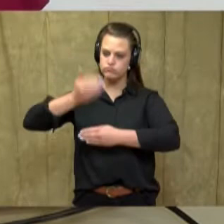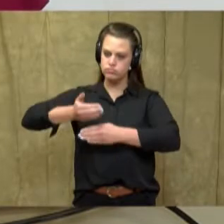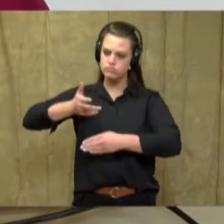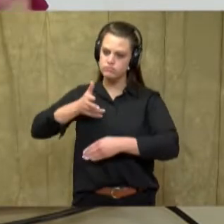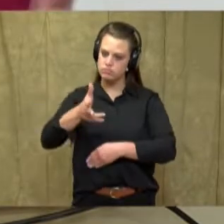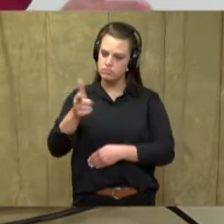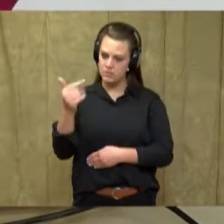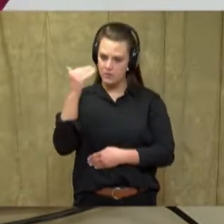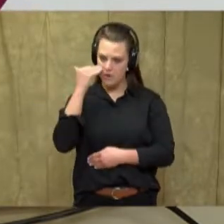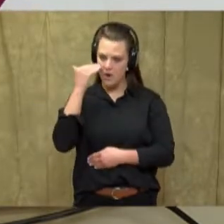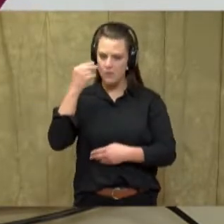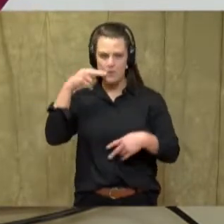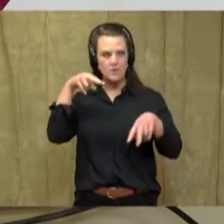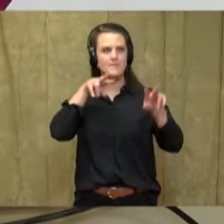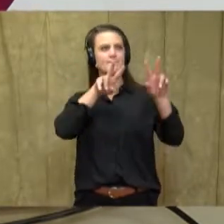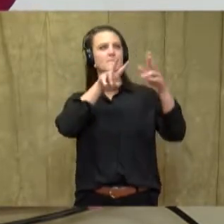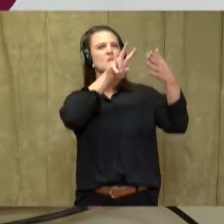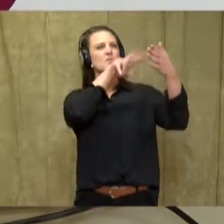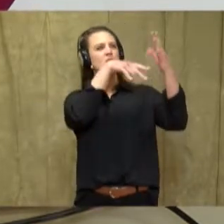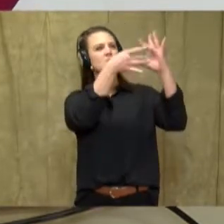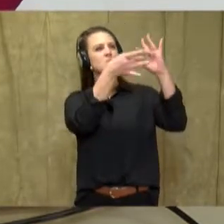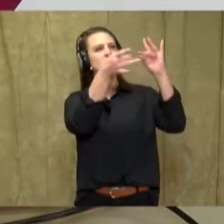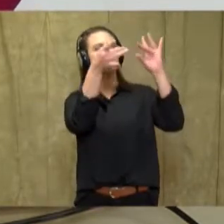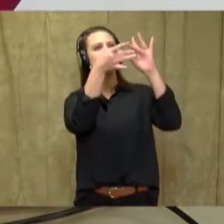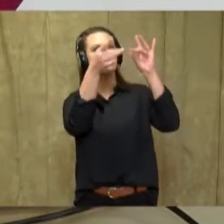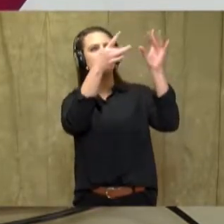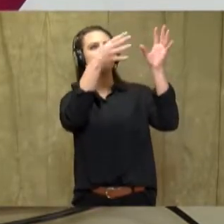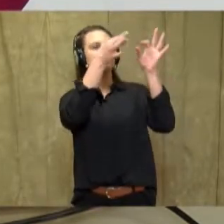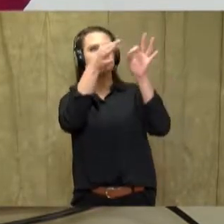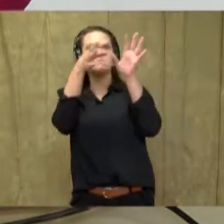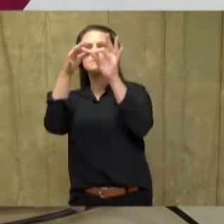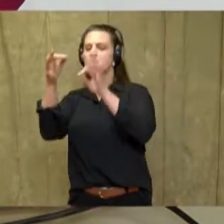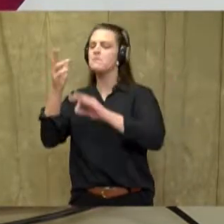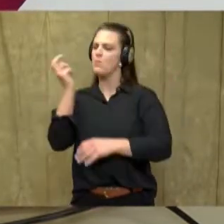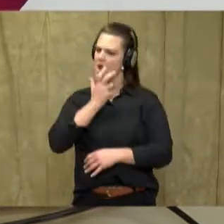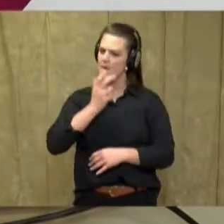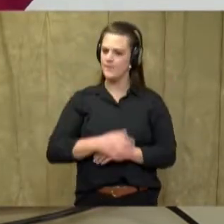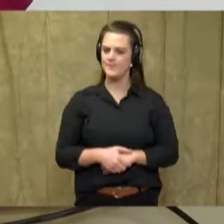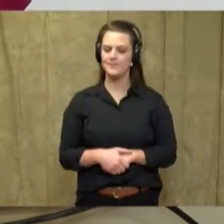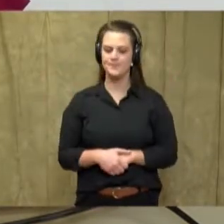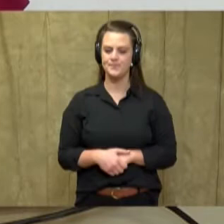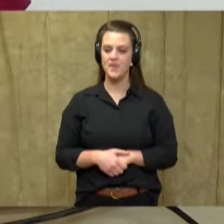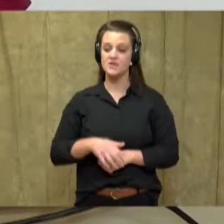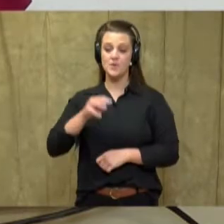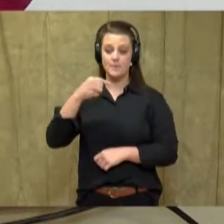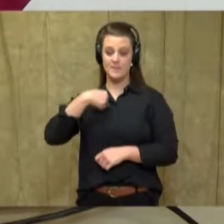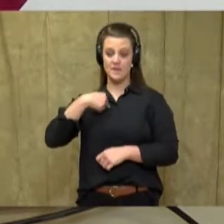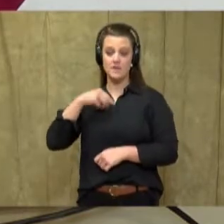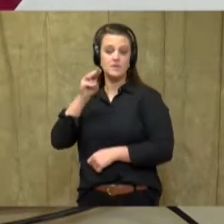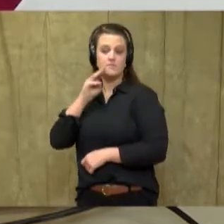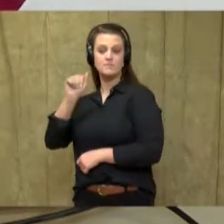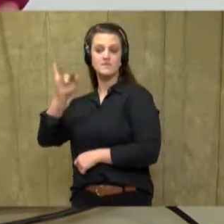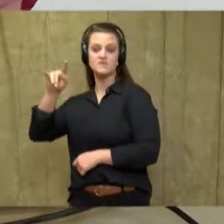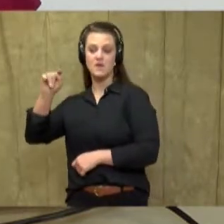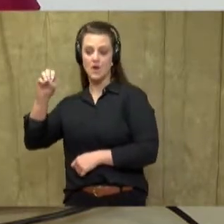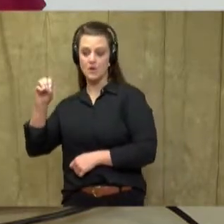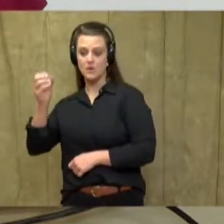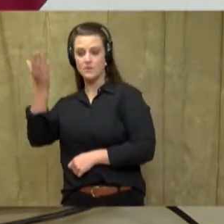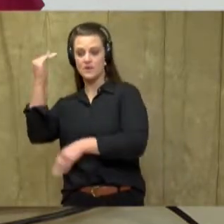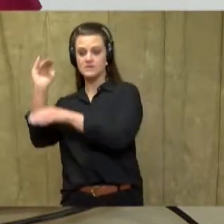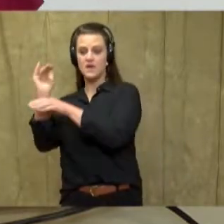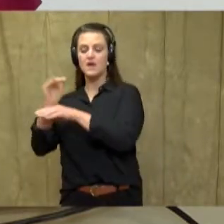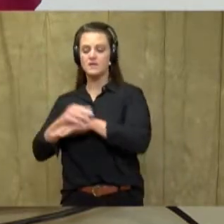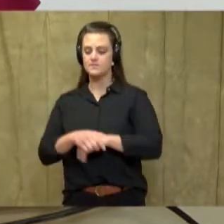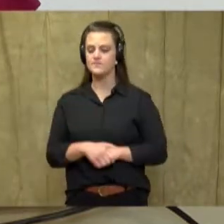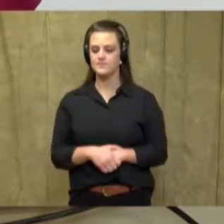technical text, as Miss Otto was referring to in her Google Meet lesson. And so, boys and girls, this type